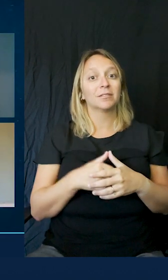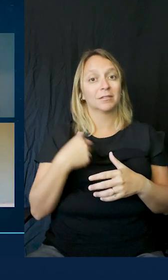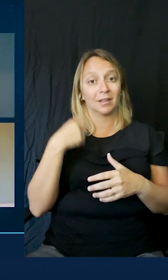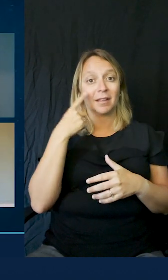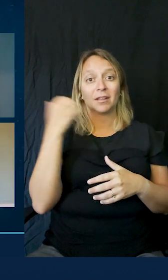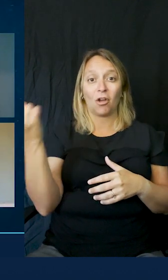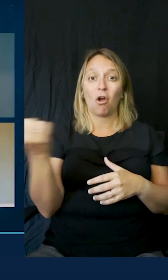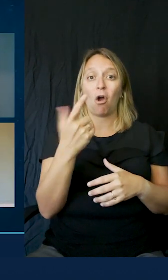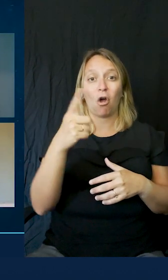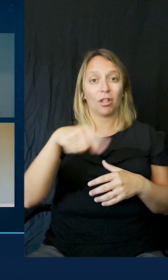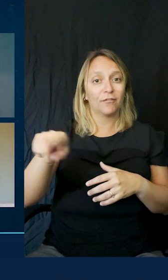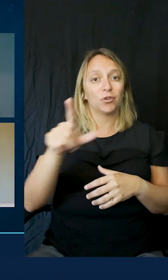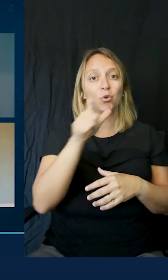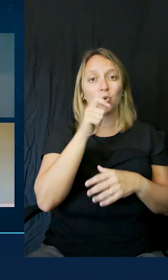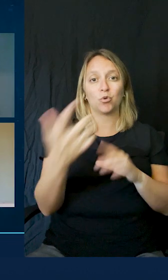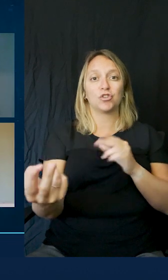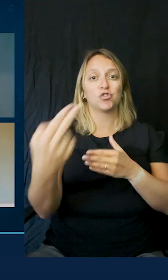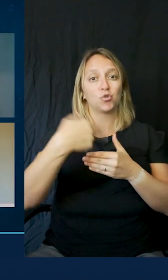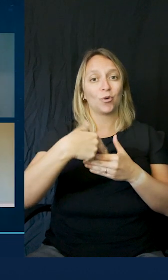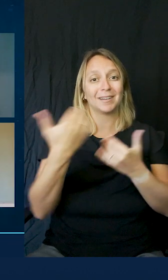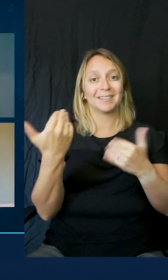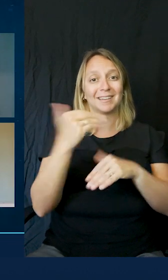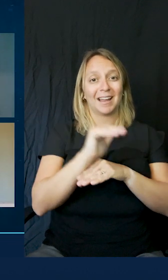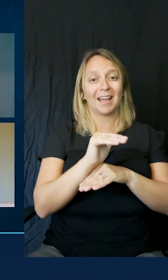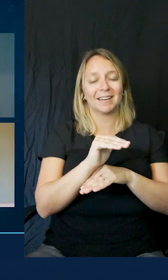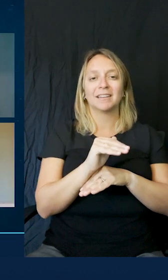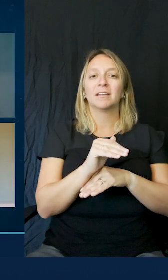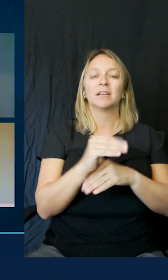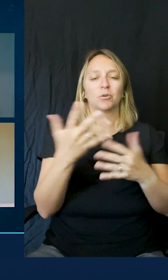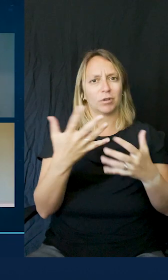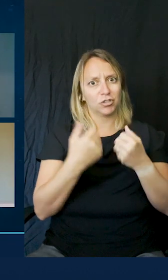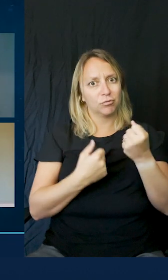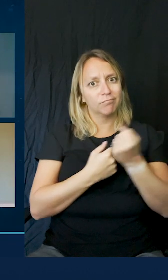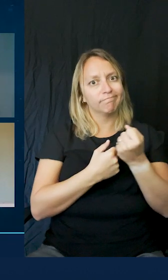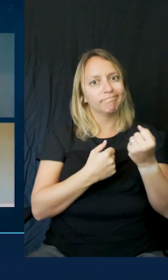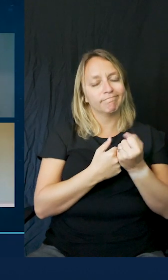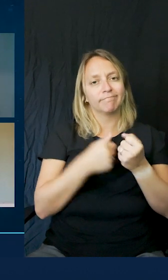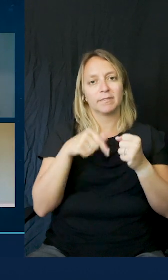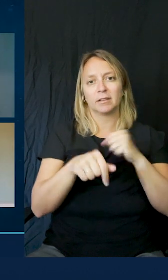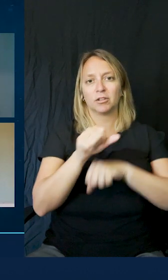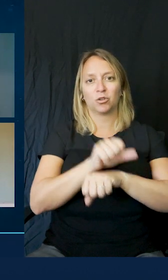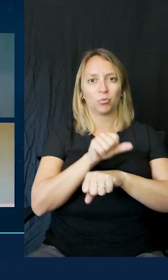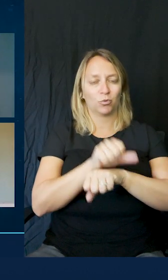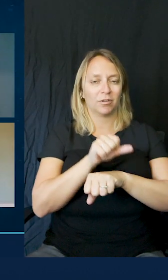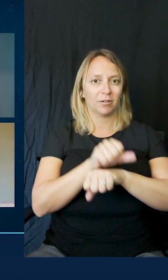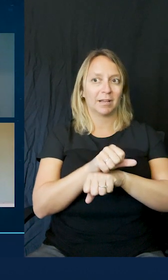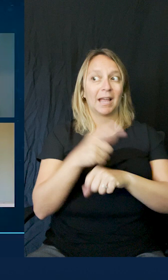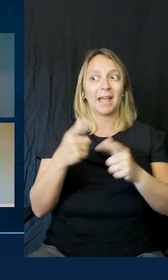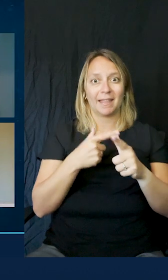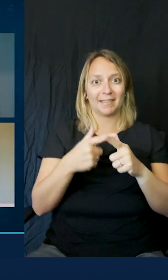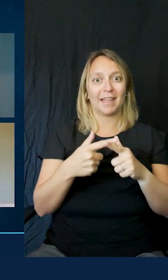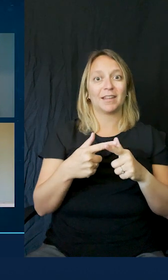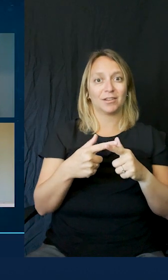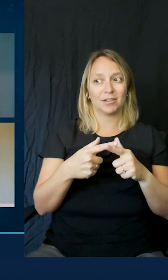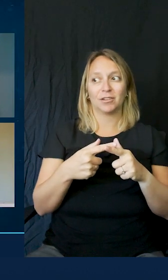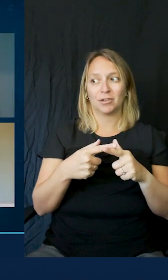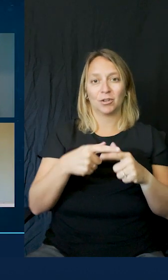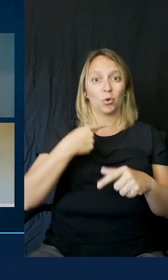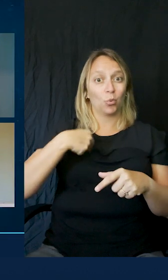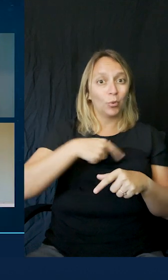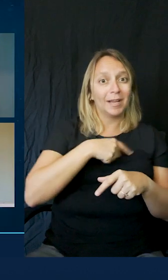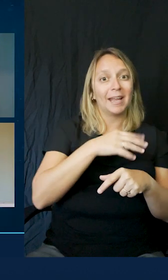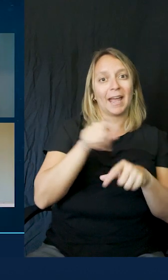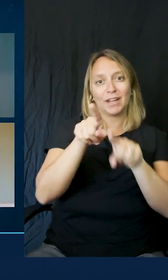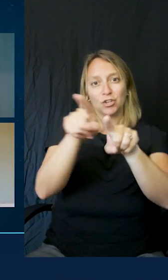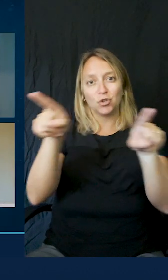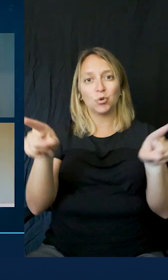you who joined us here tonight definitely want to join all of us who are doing this work. So my colleagues and you as participants tonight give